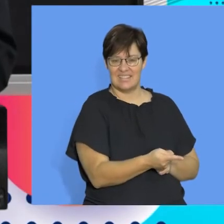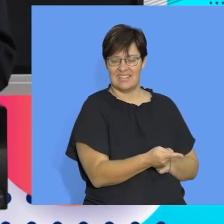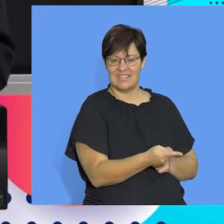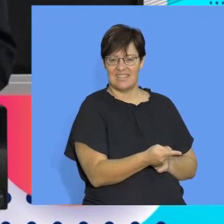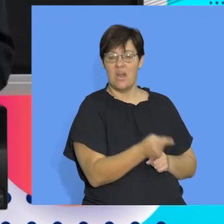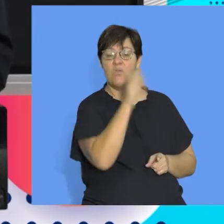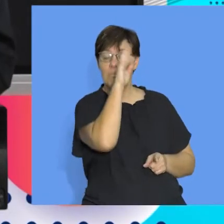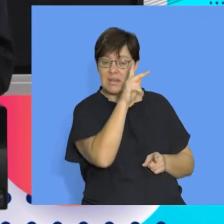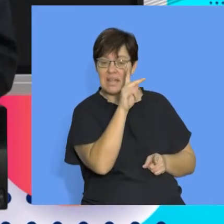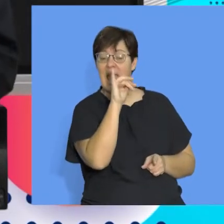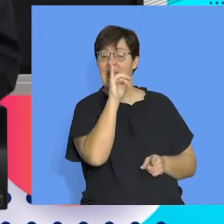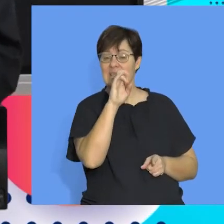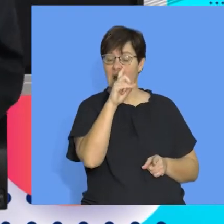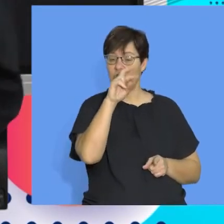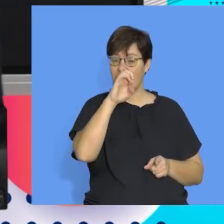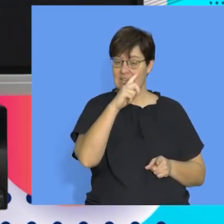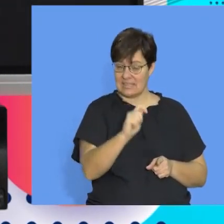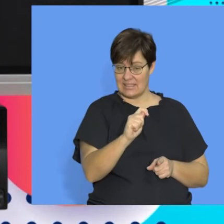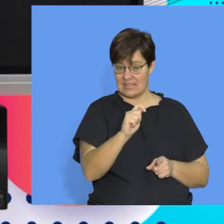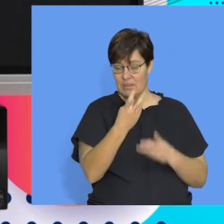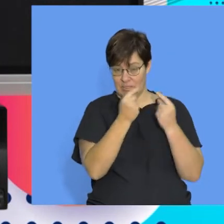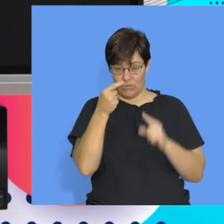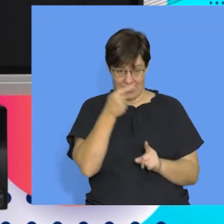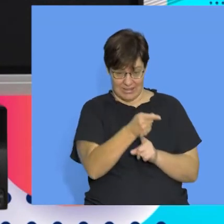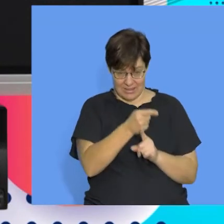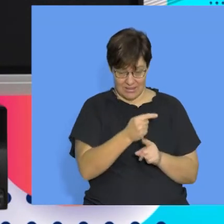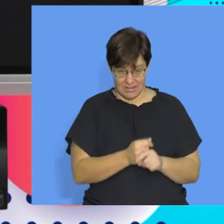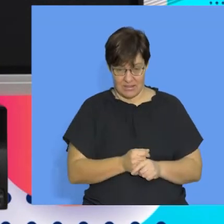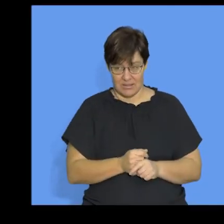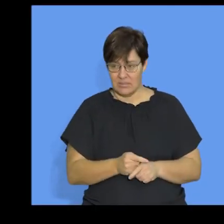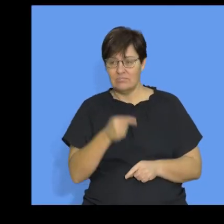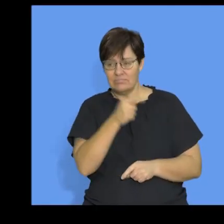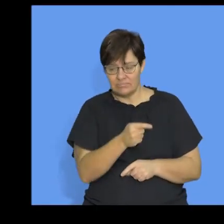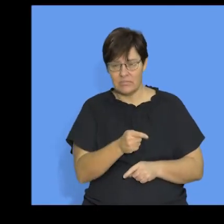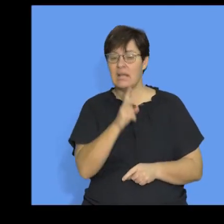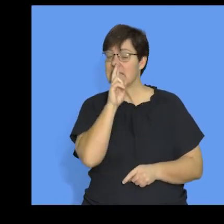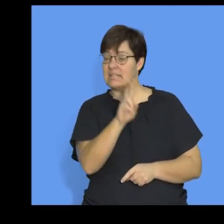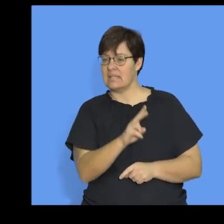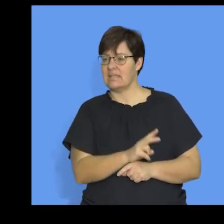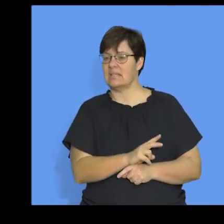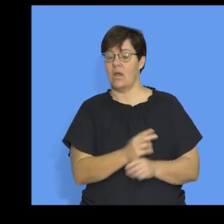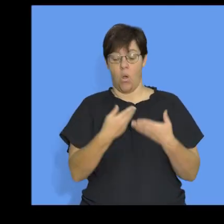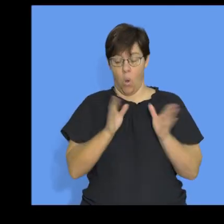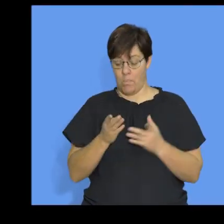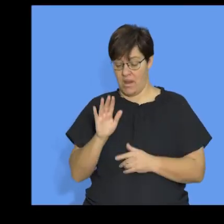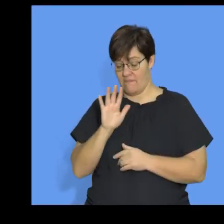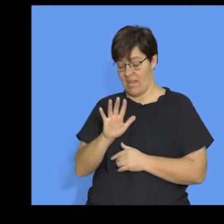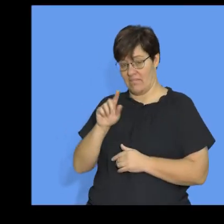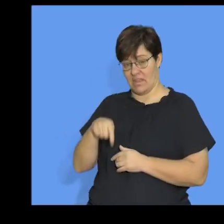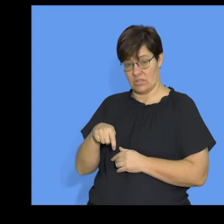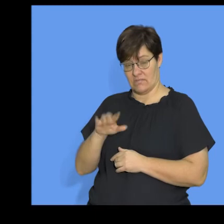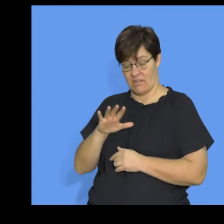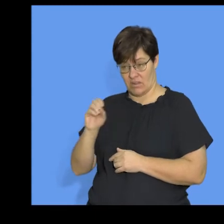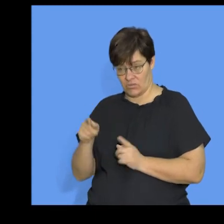with indirect materials. Right, now, in my calculation, watch, that's my opening balance of